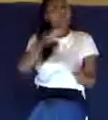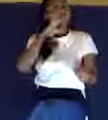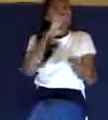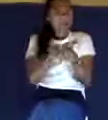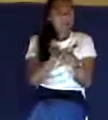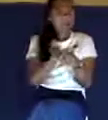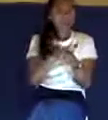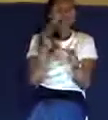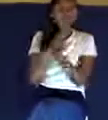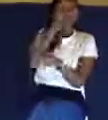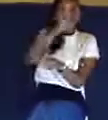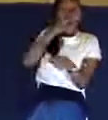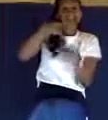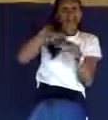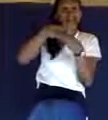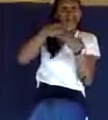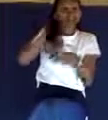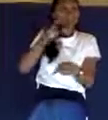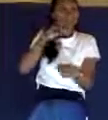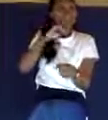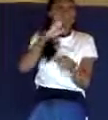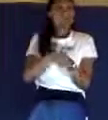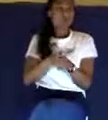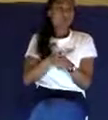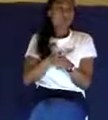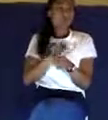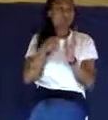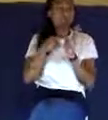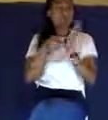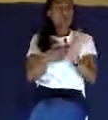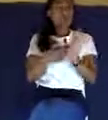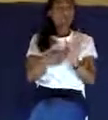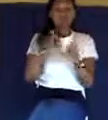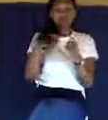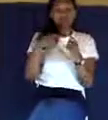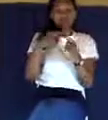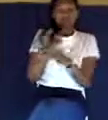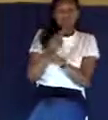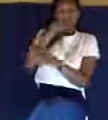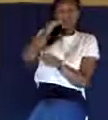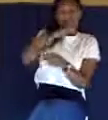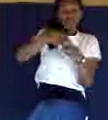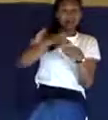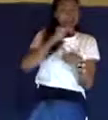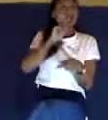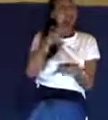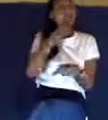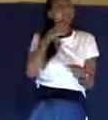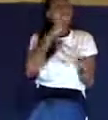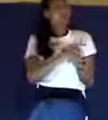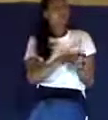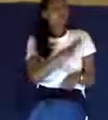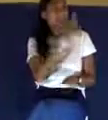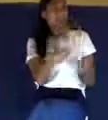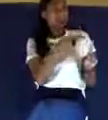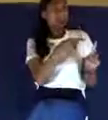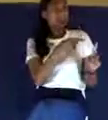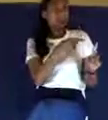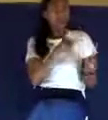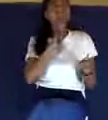upon God's name, you know what that reveals? That this isn't just a decision to be committed to her mother. This is also a decision to be committed to